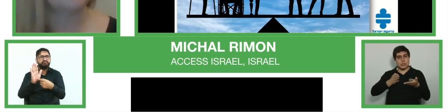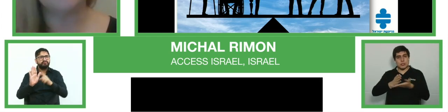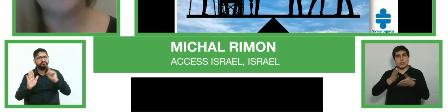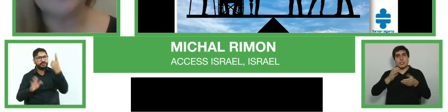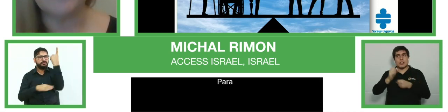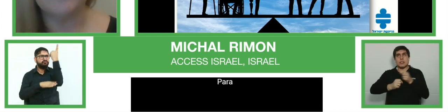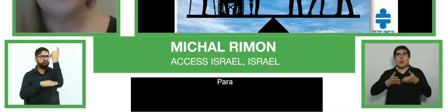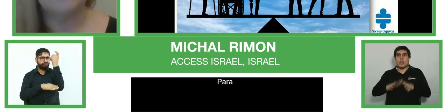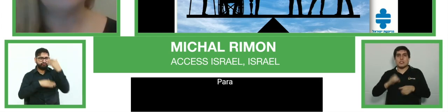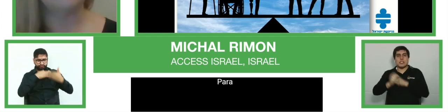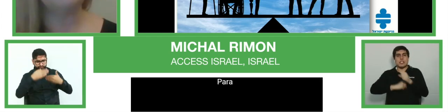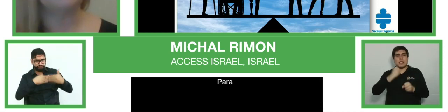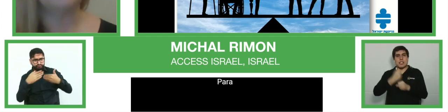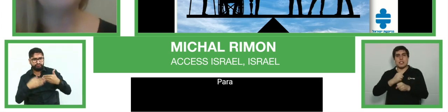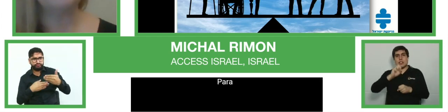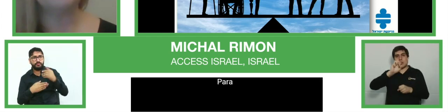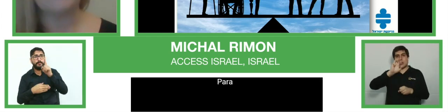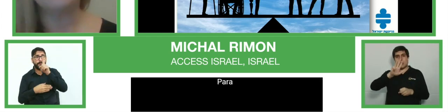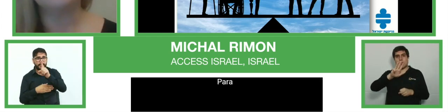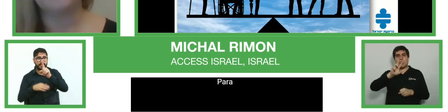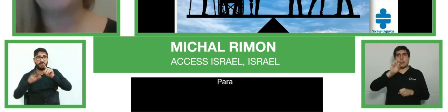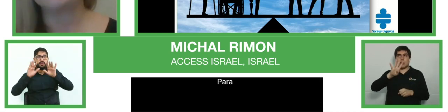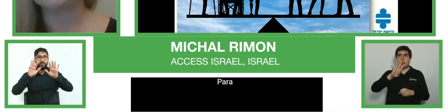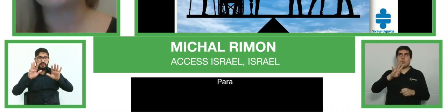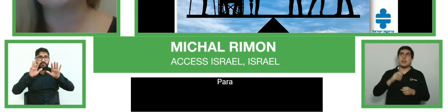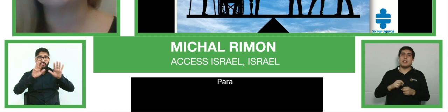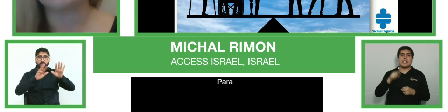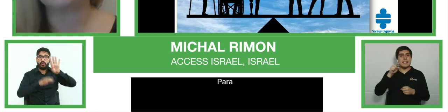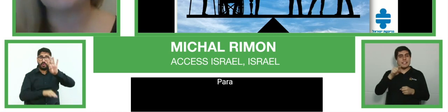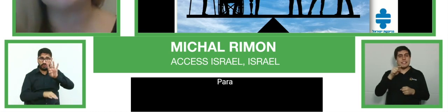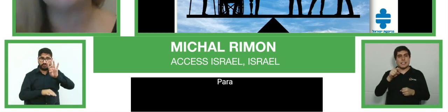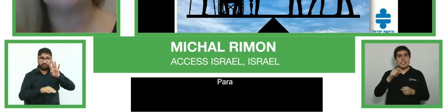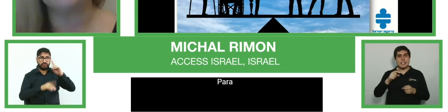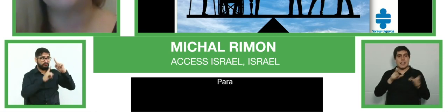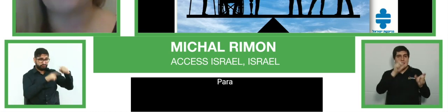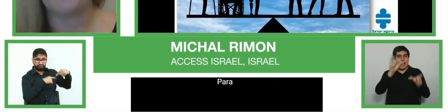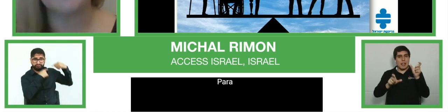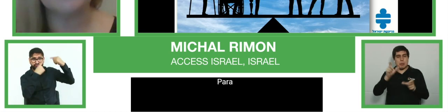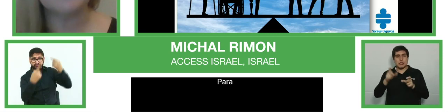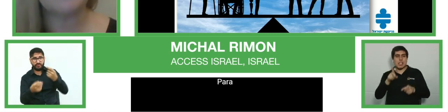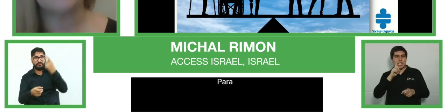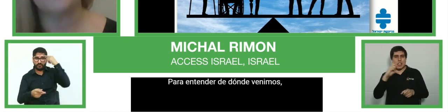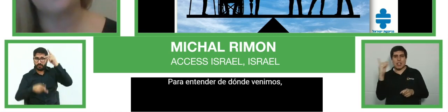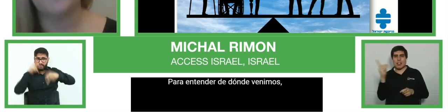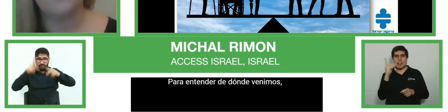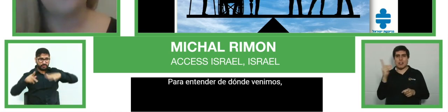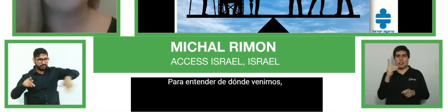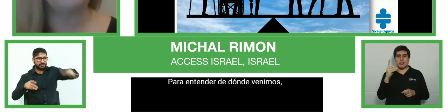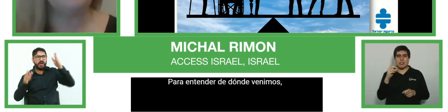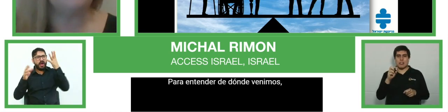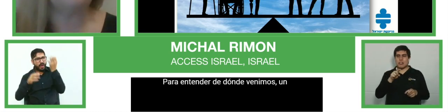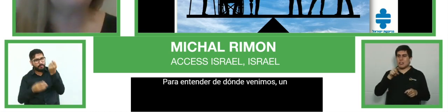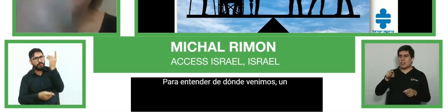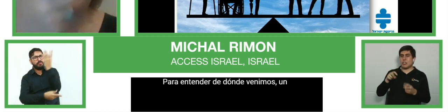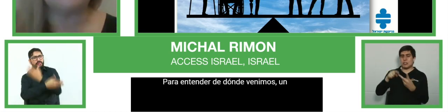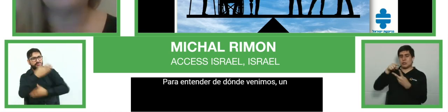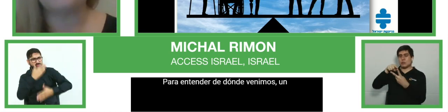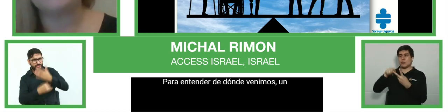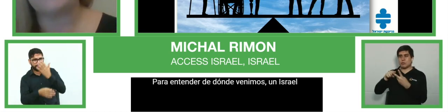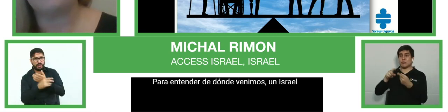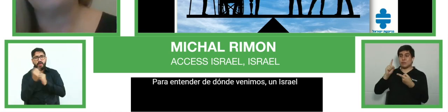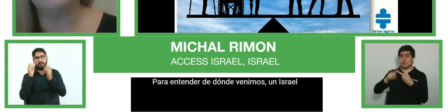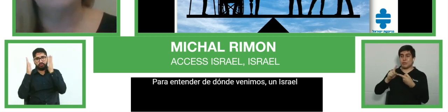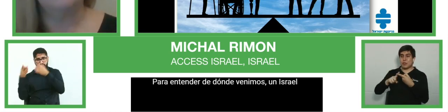People with disabilities had basically two options: stay at home or be picked up, picked down, led around,